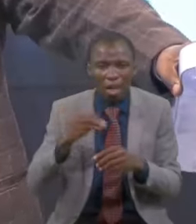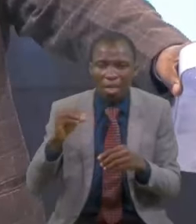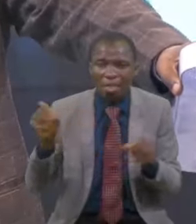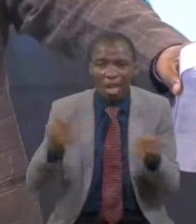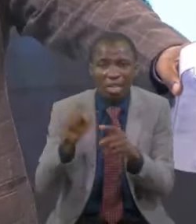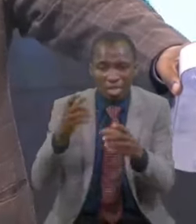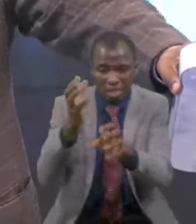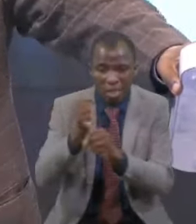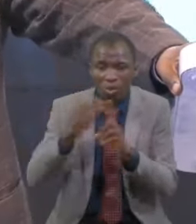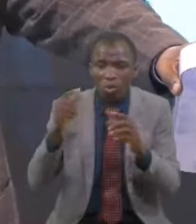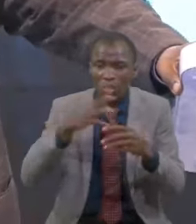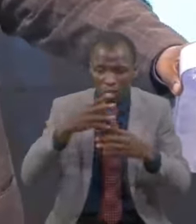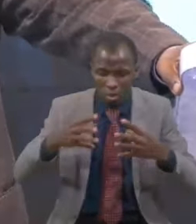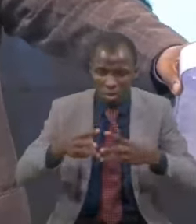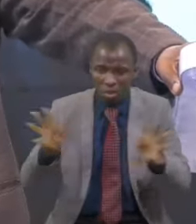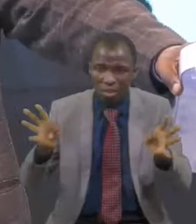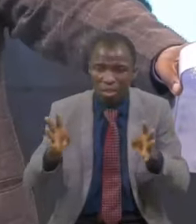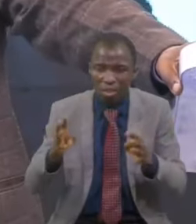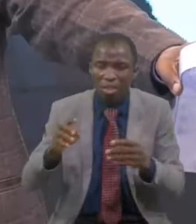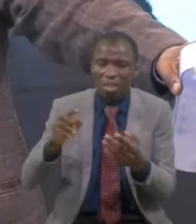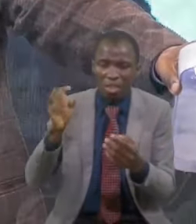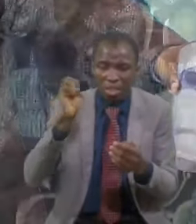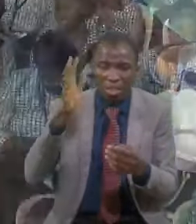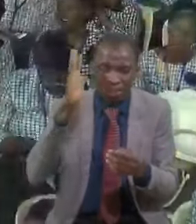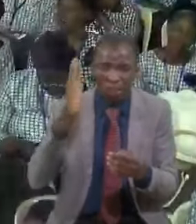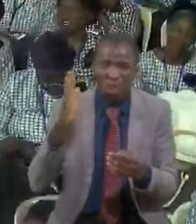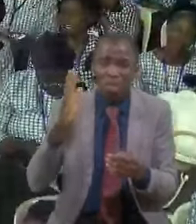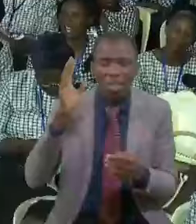sign, chosen generation.